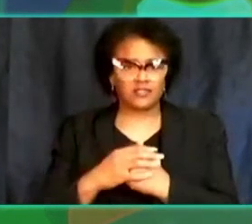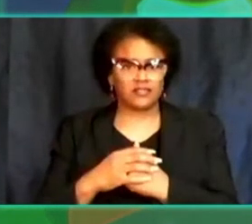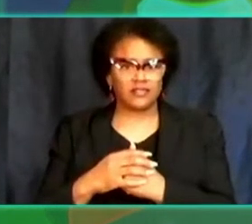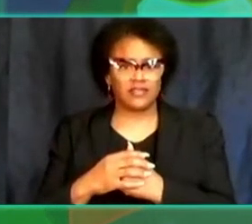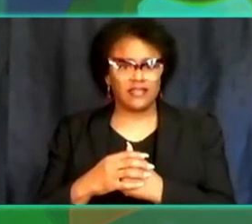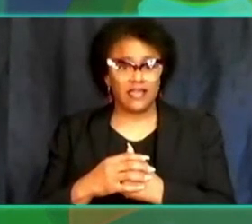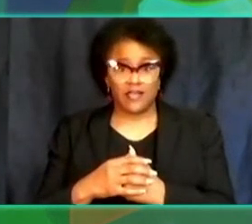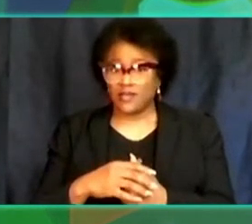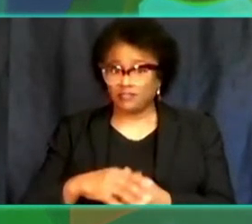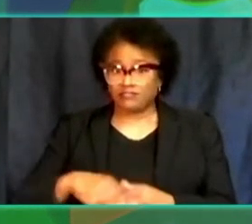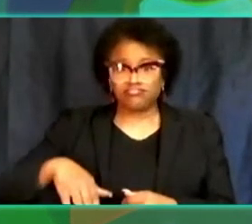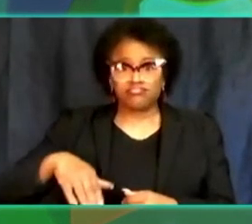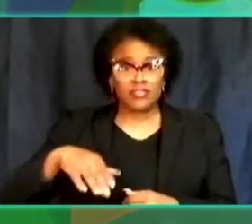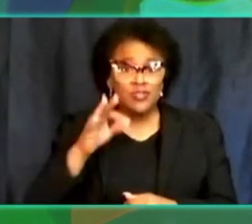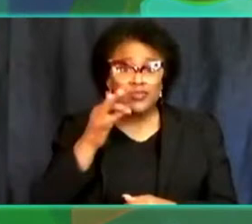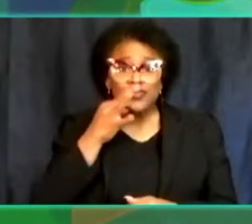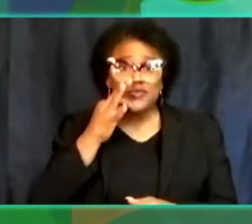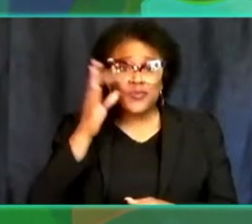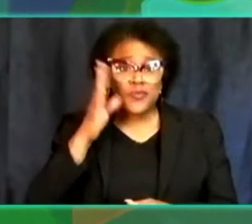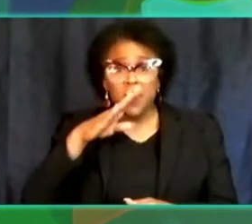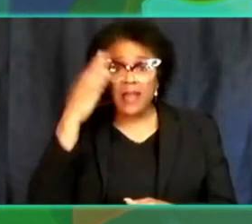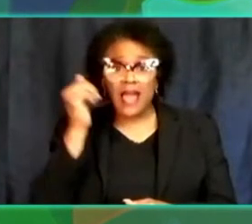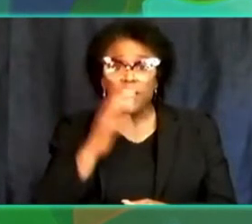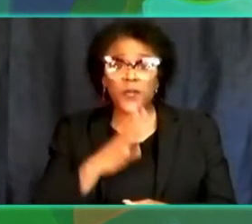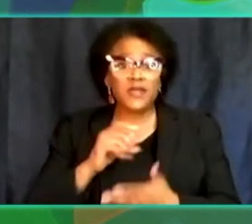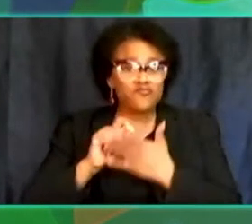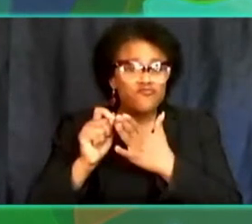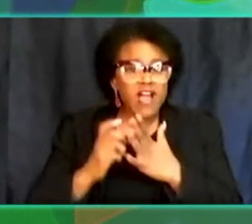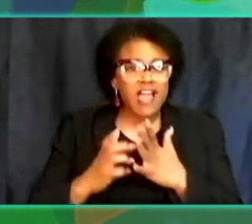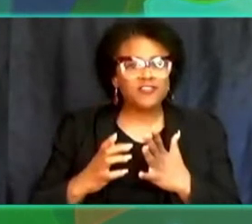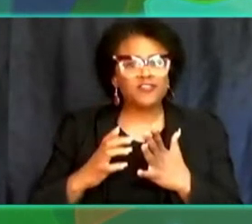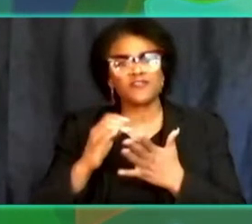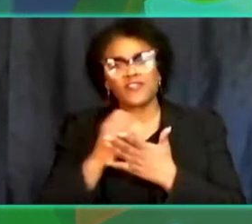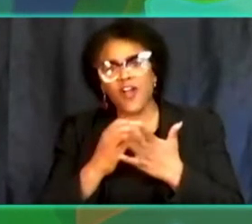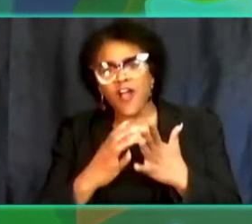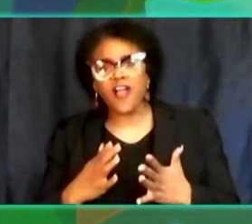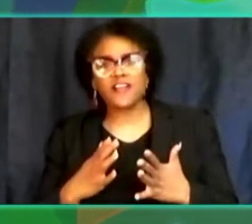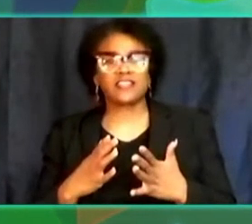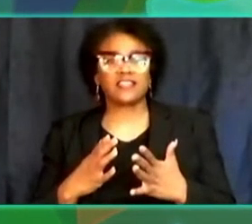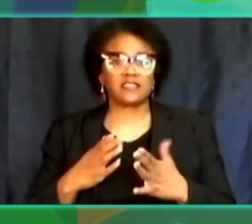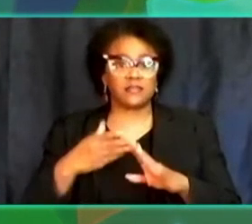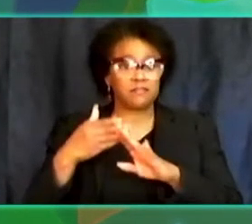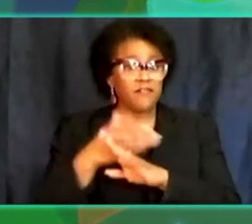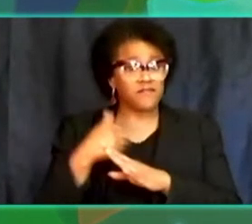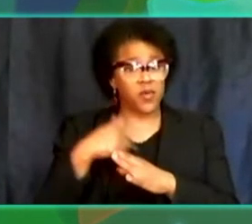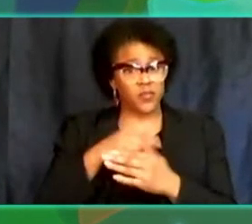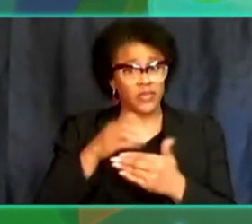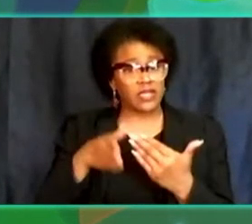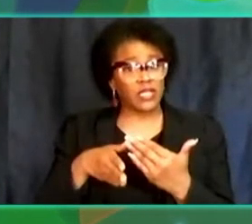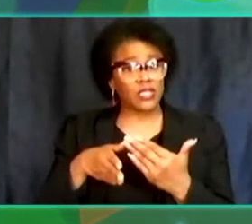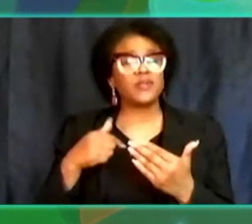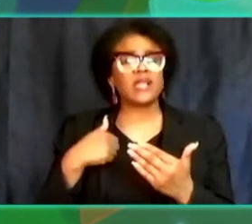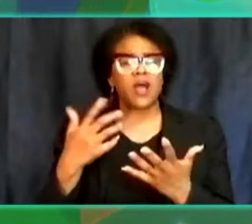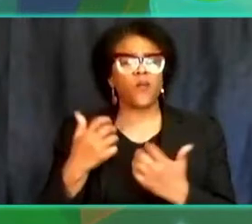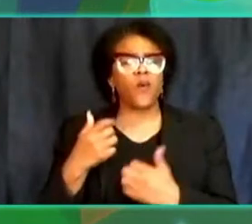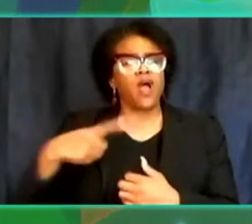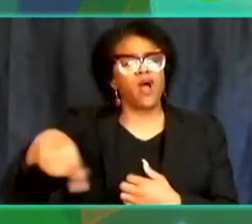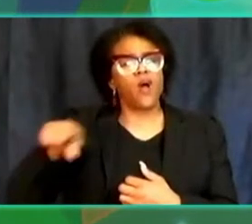women writers, artists. And before we conclude, I would like for you all